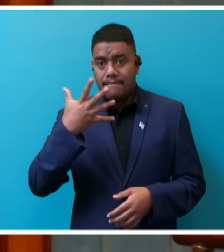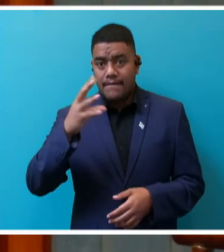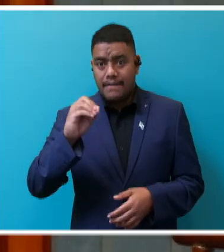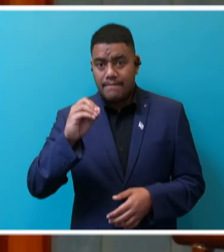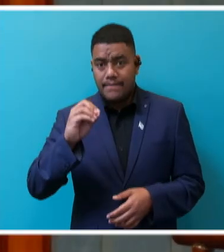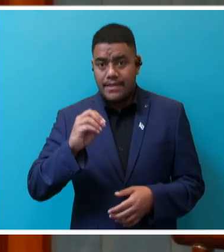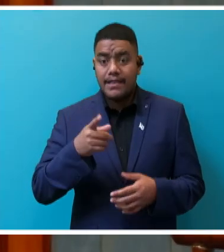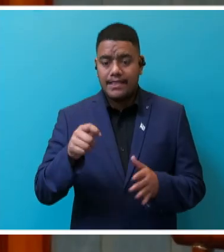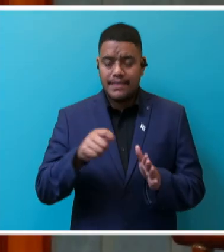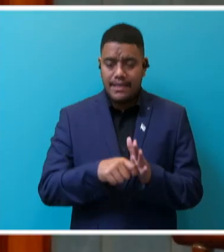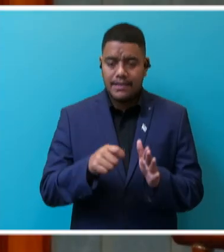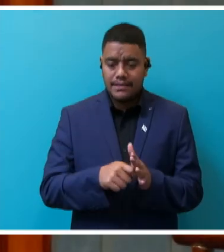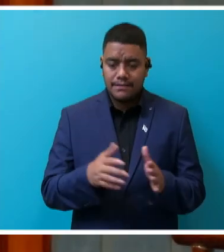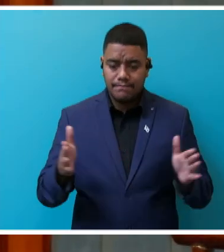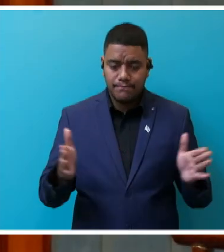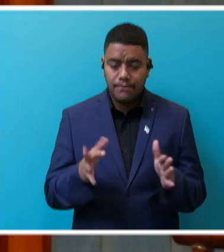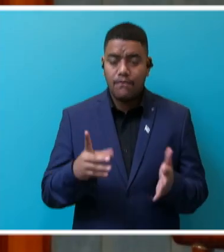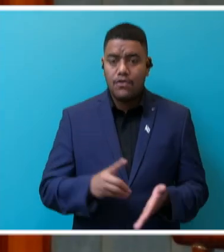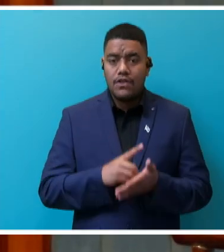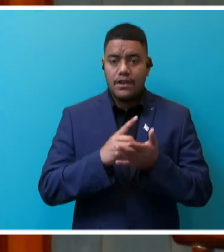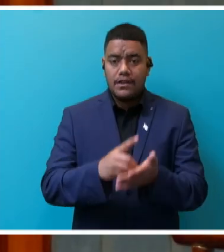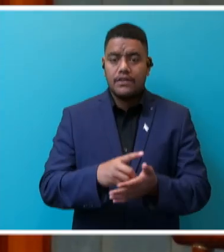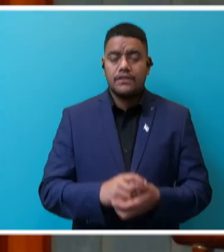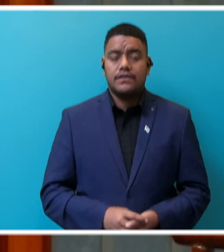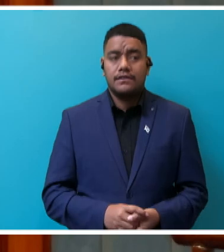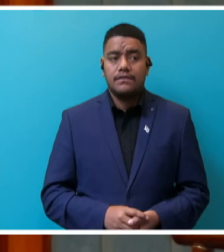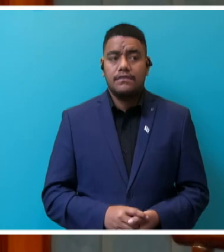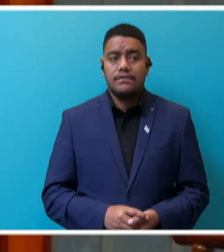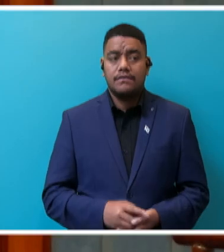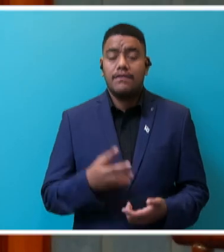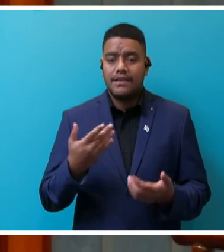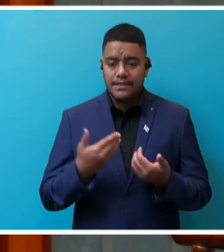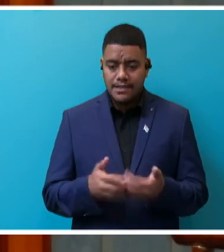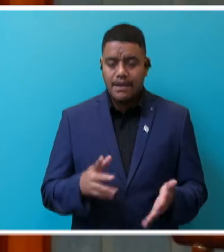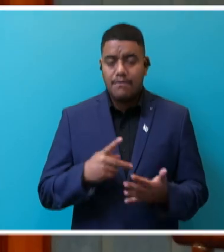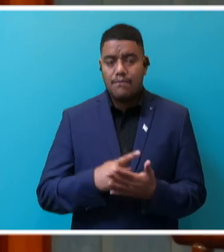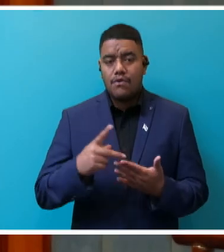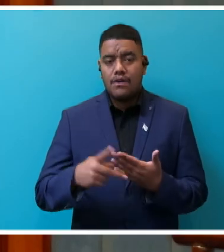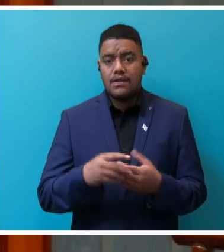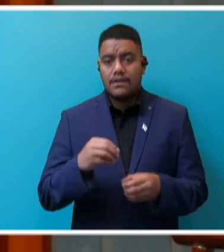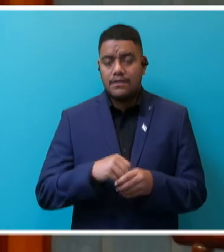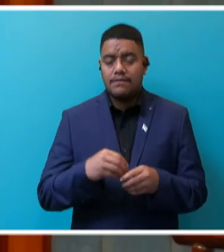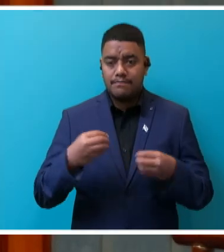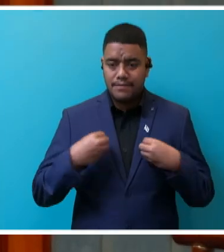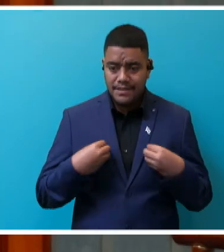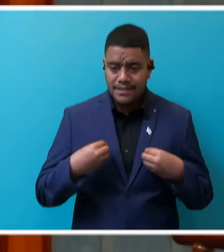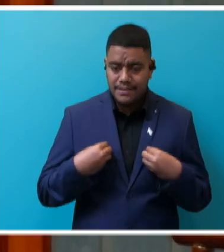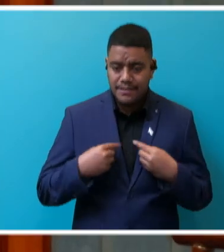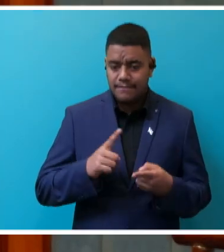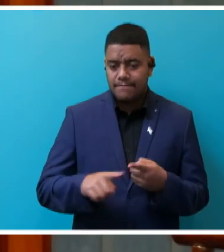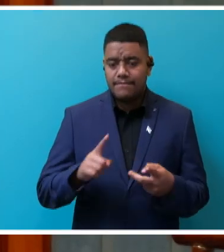150% tax deduction for donations to accredited startup programs, including business incubators